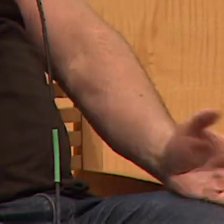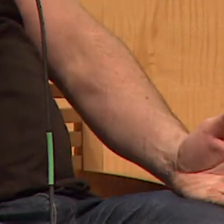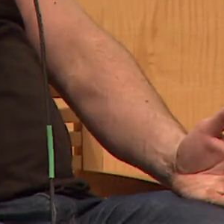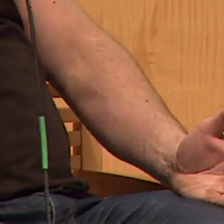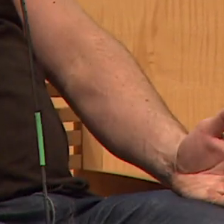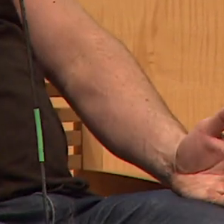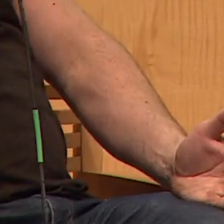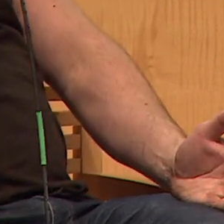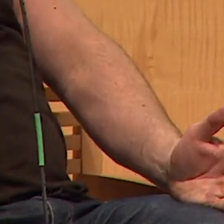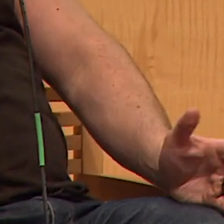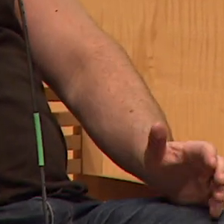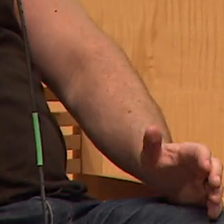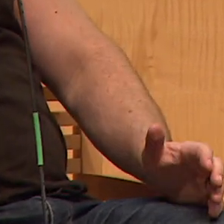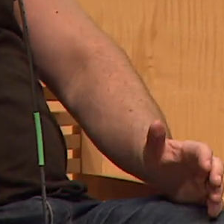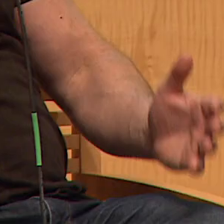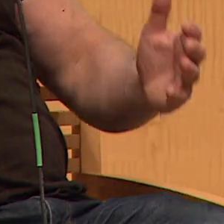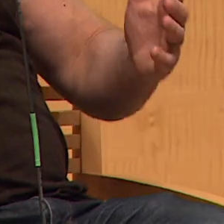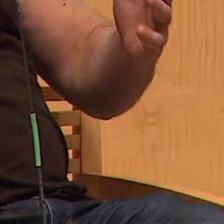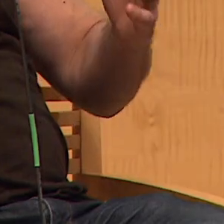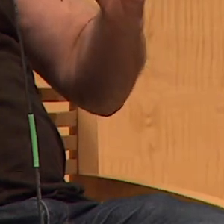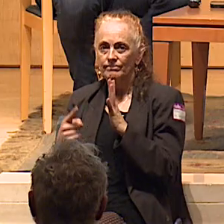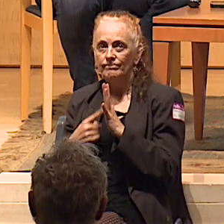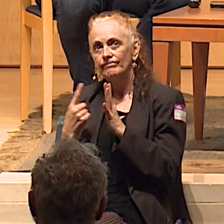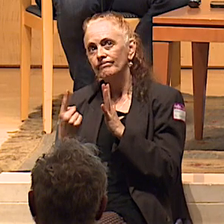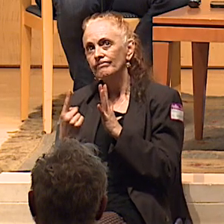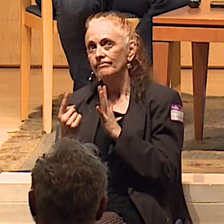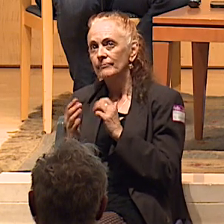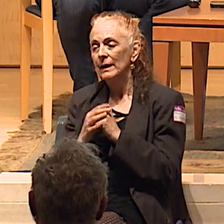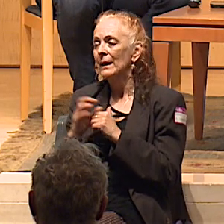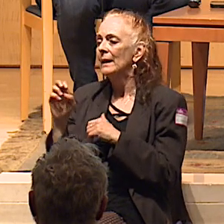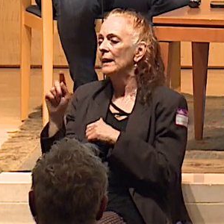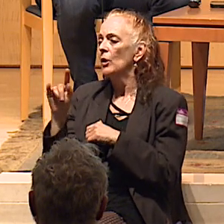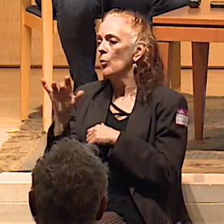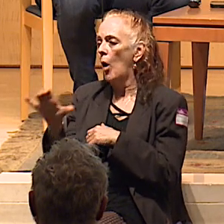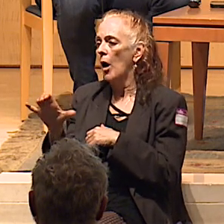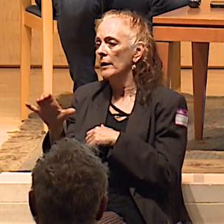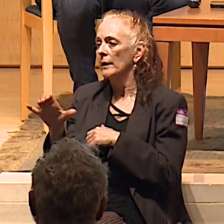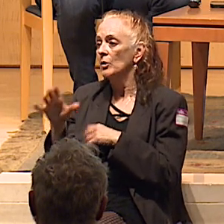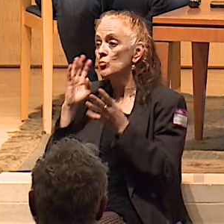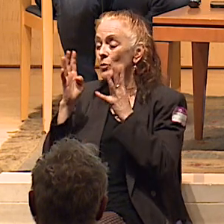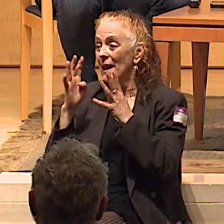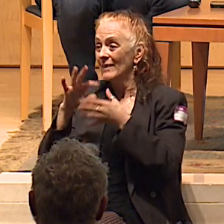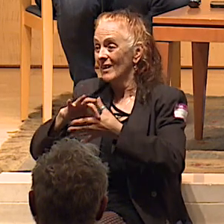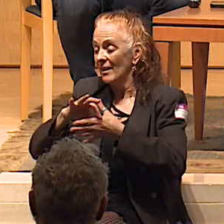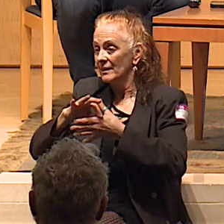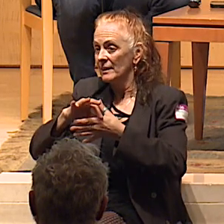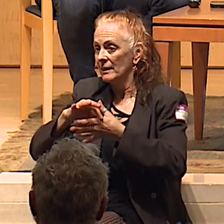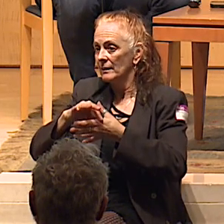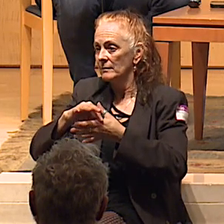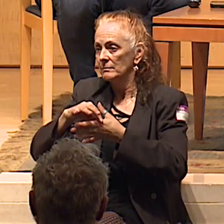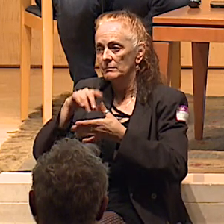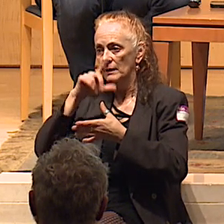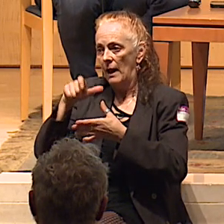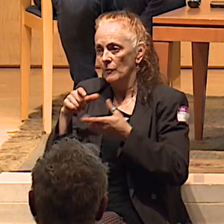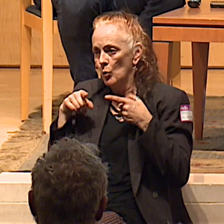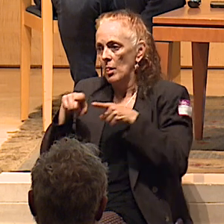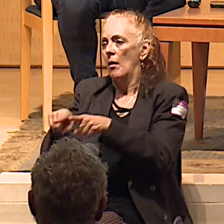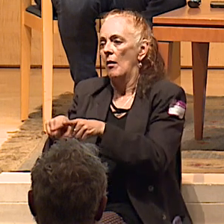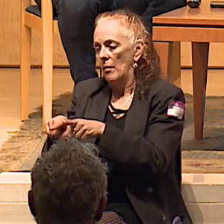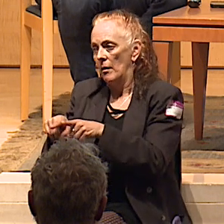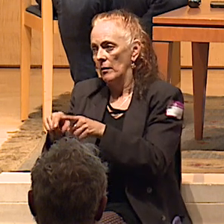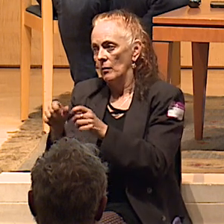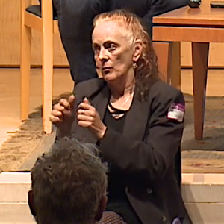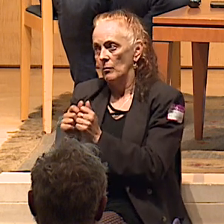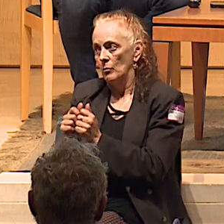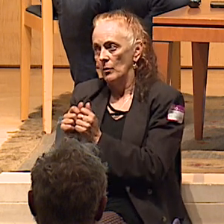But then sometimes the erotic, I mean, your erotic creative content doesn't necessarily have to align with what